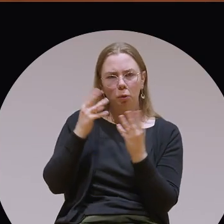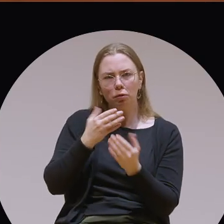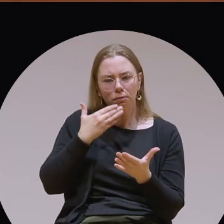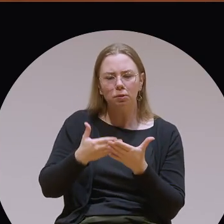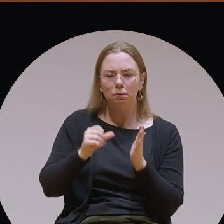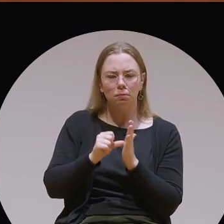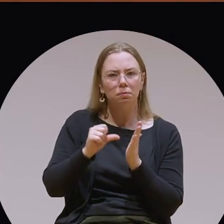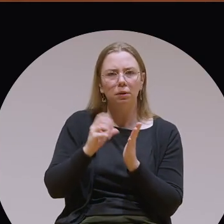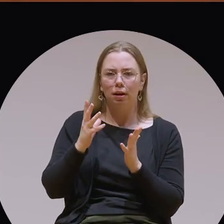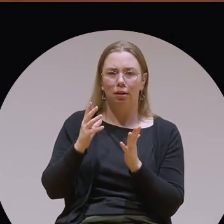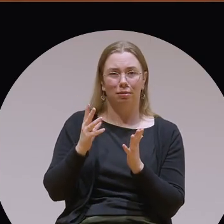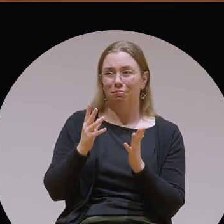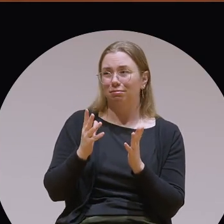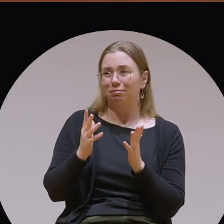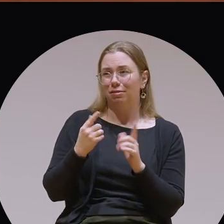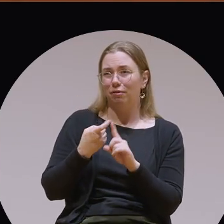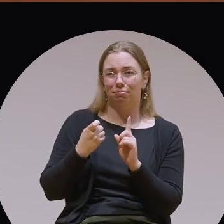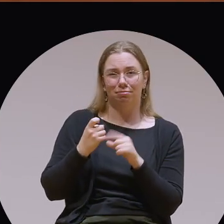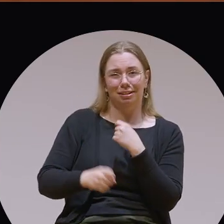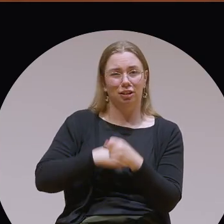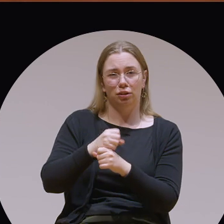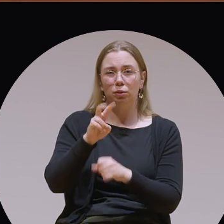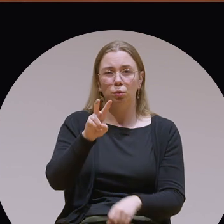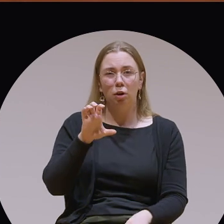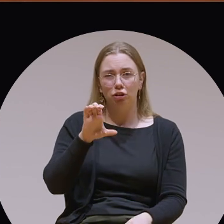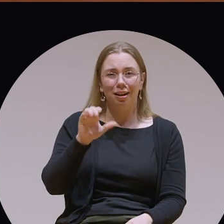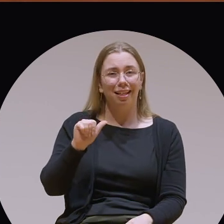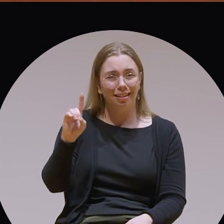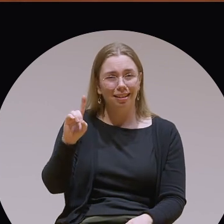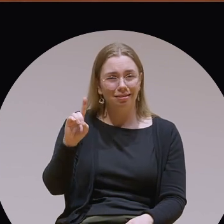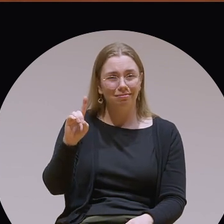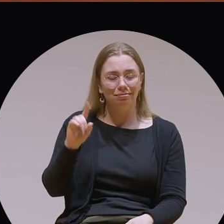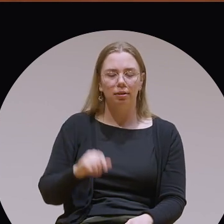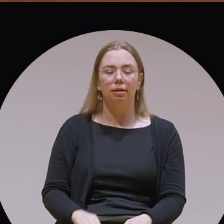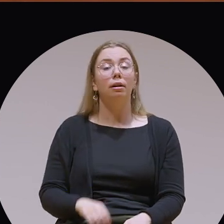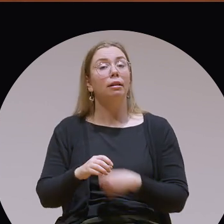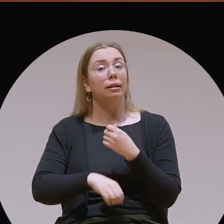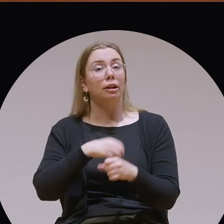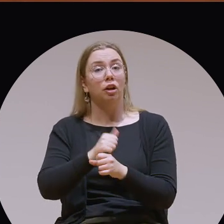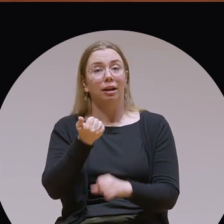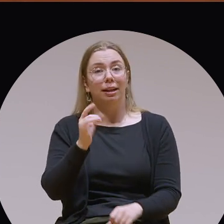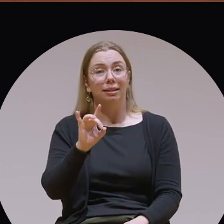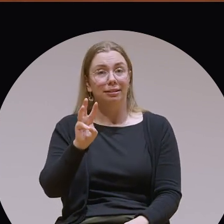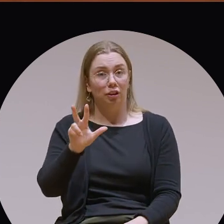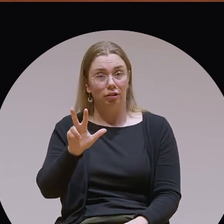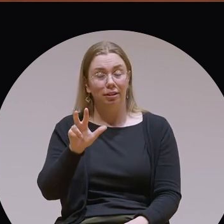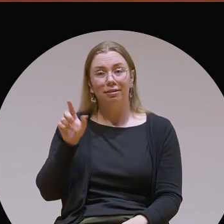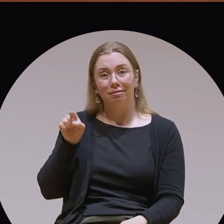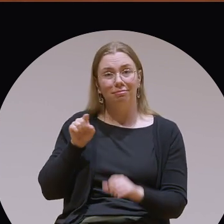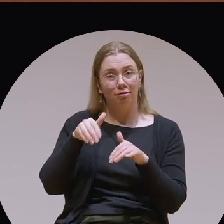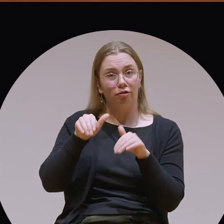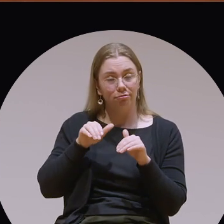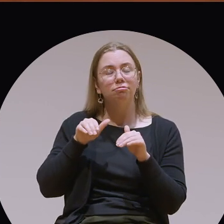carver back in 200 AD. So this in 1863 was discovered and sold to